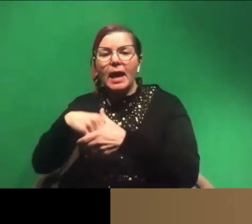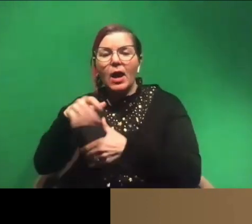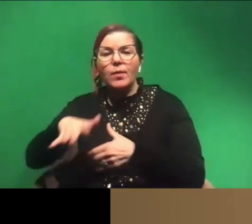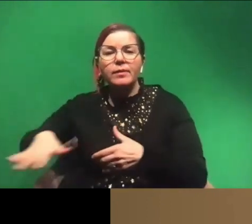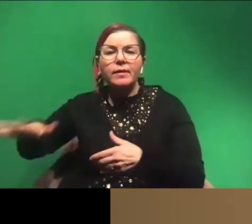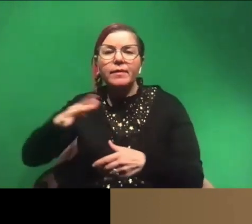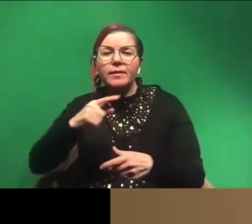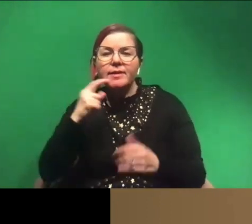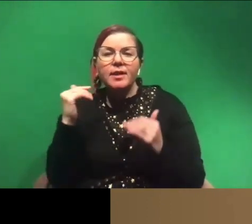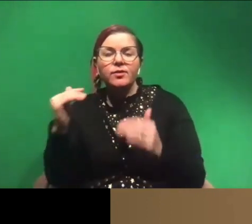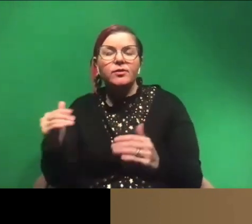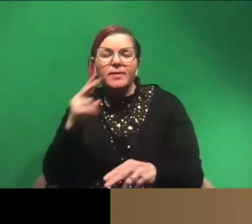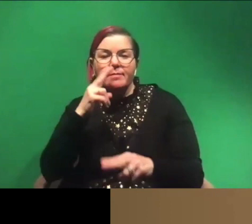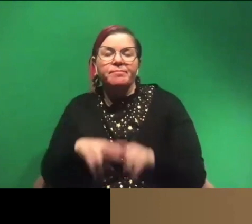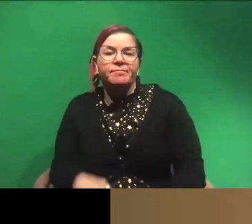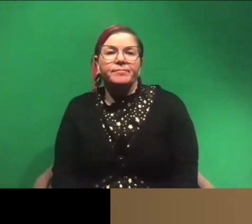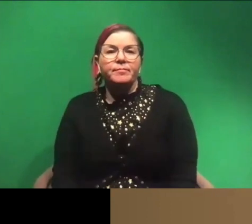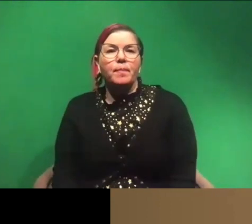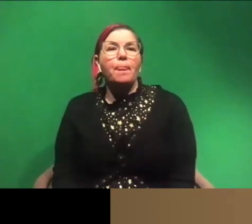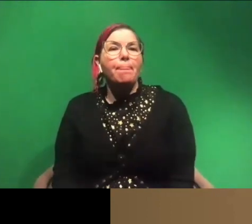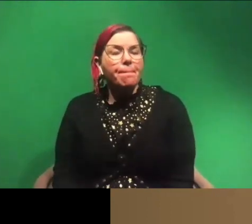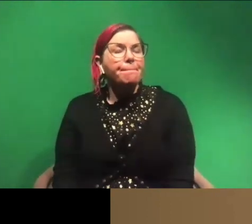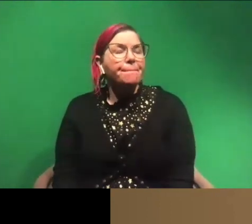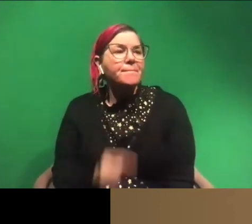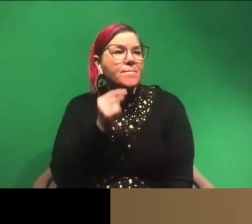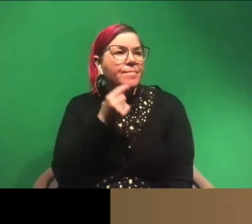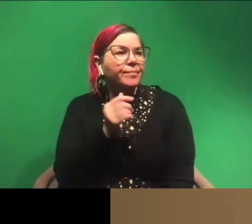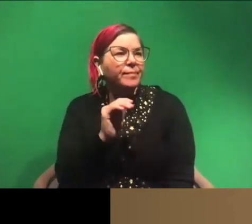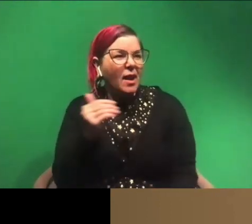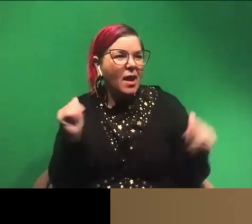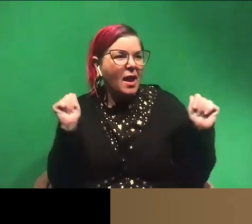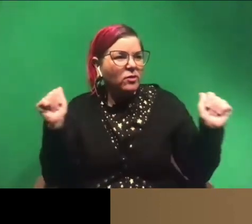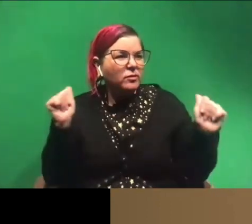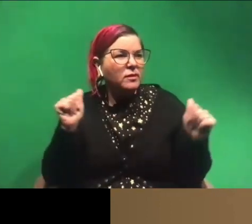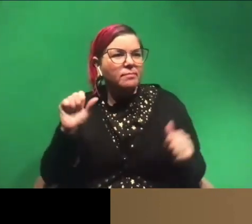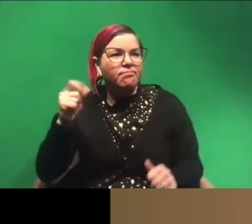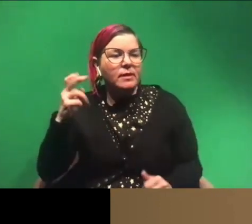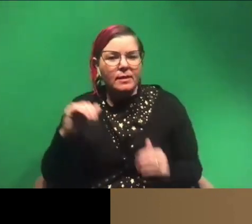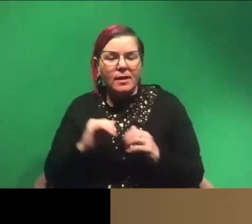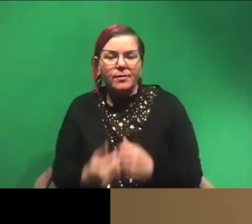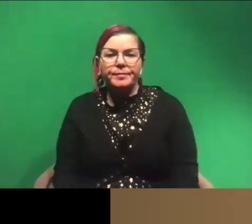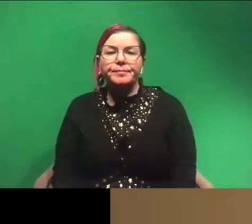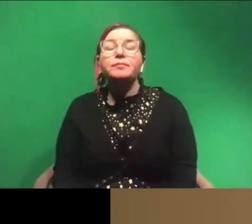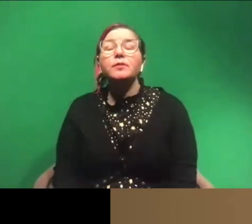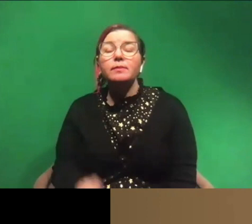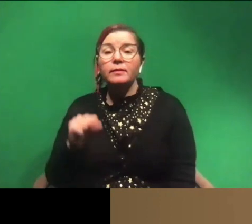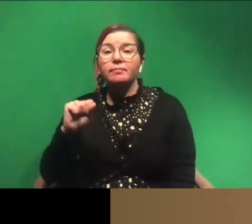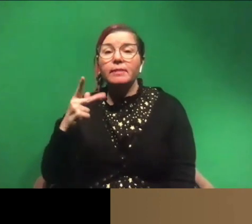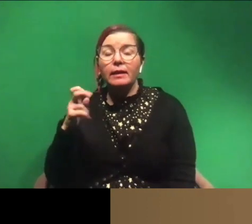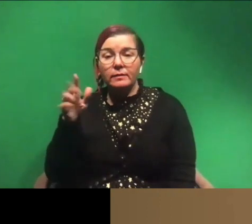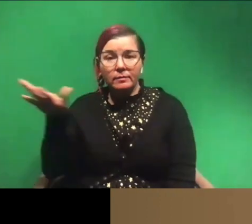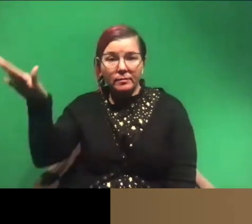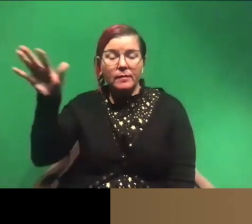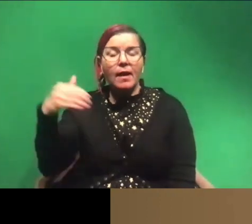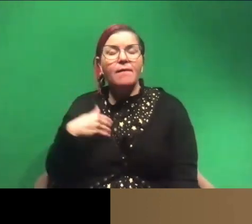desert. That was really fun. Cool. How do you exercise in space? So in space, they actually have a few